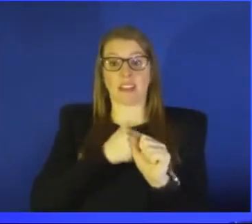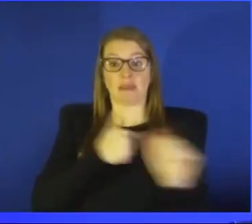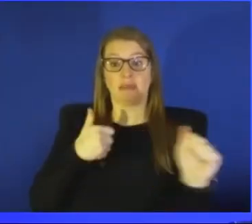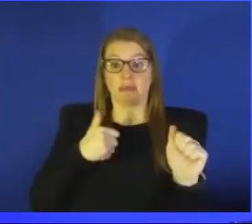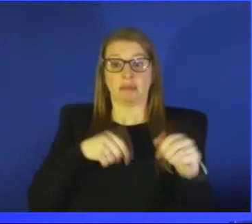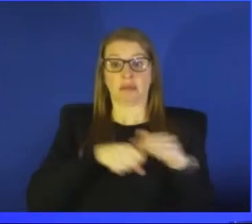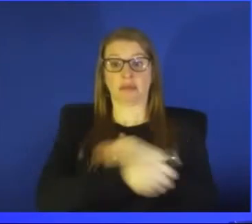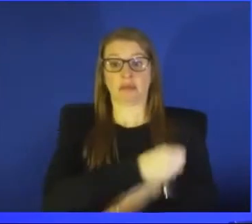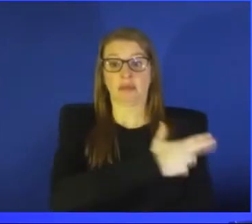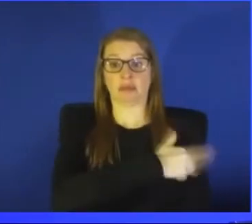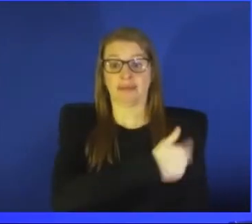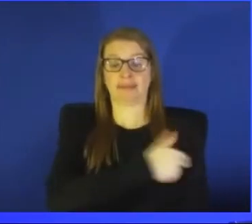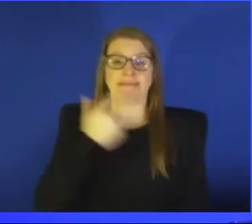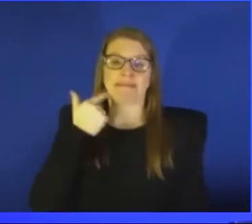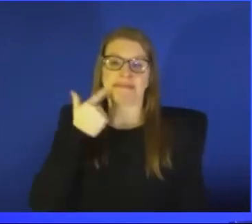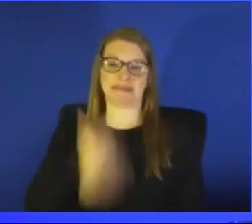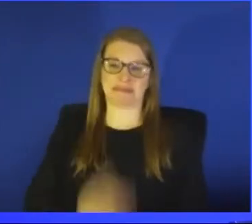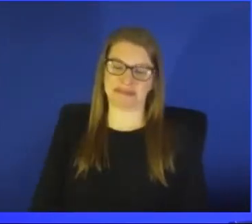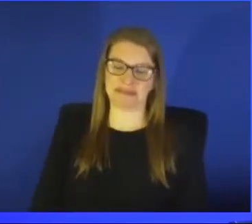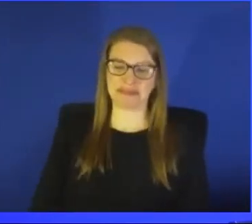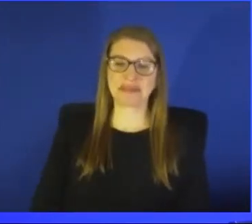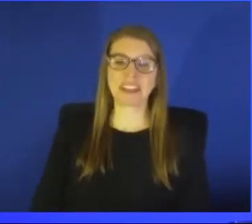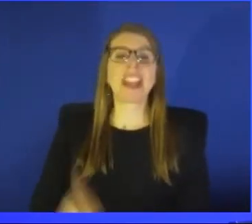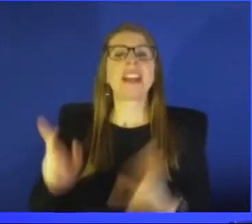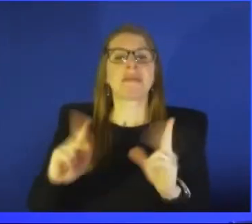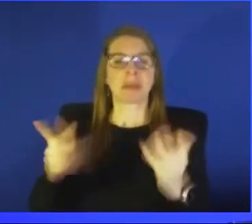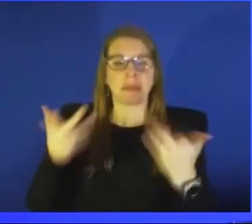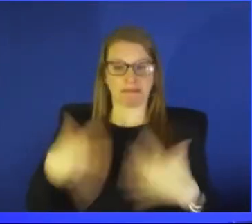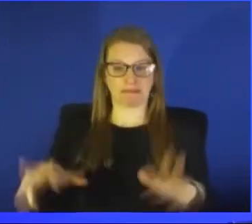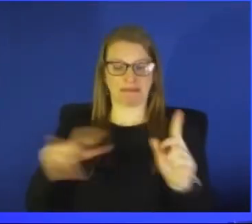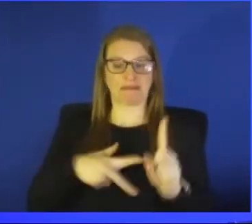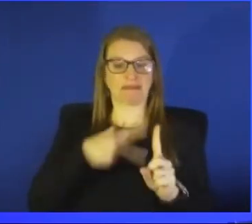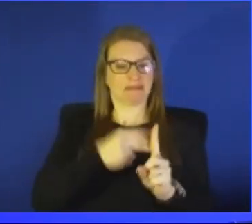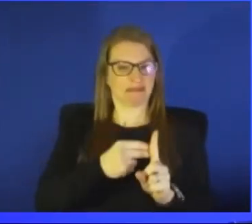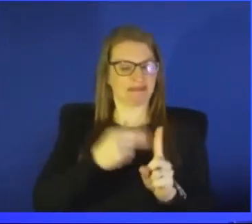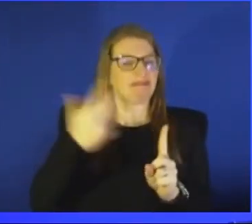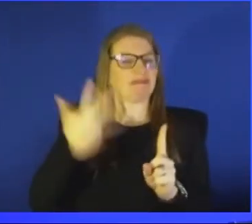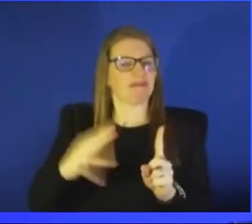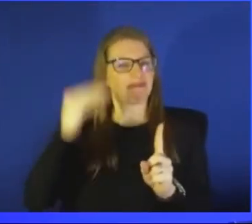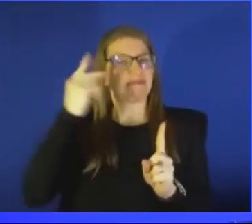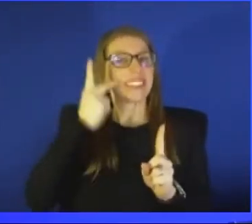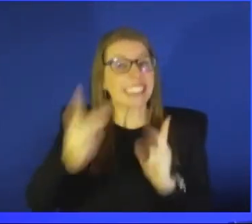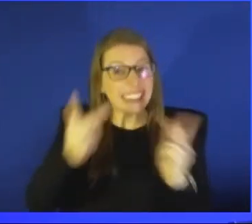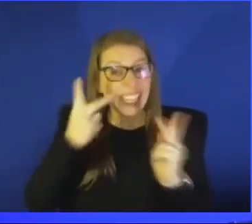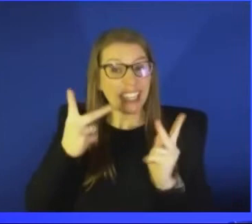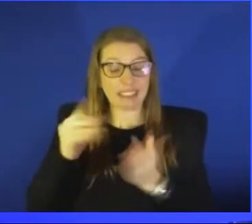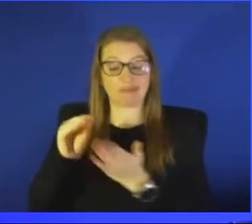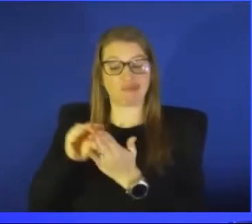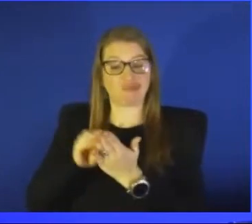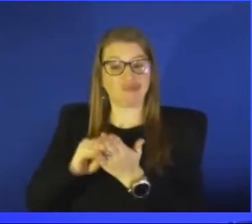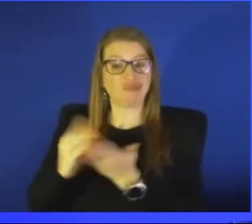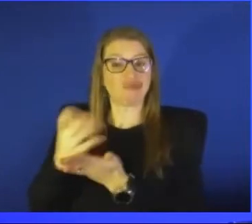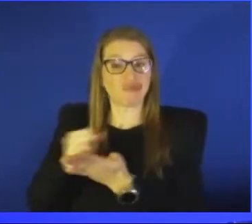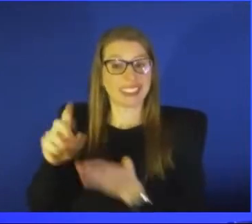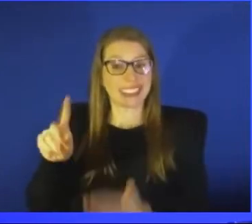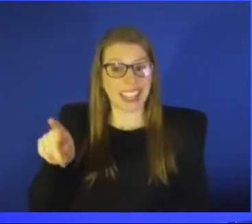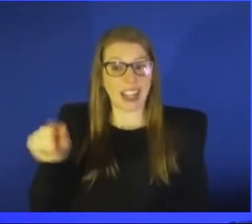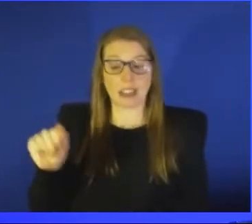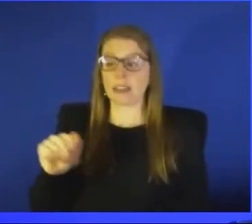we have seen that people who have been vaccinated, whether it was the initial vaccine time period where it was just 2